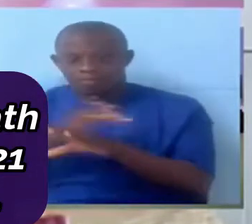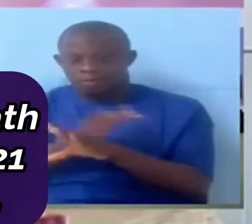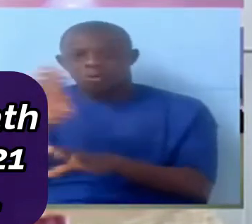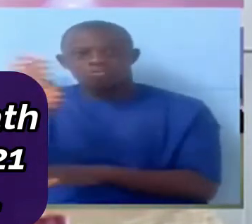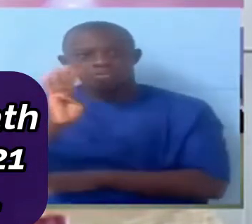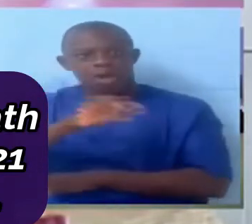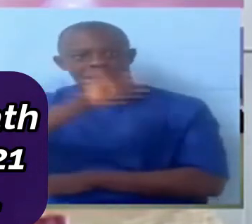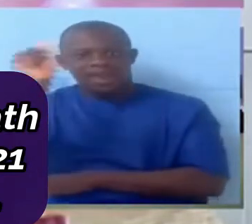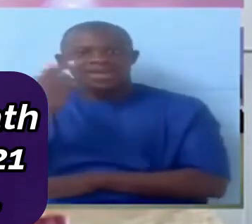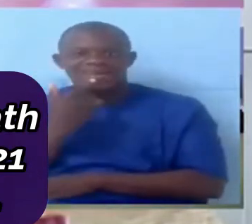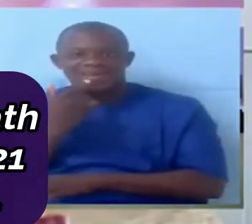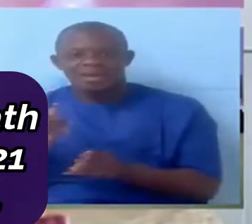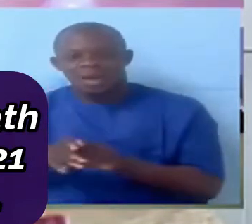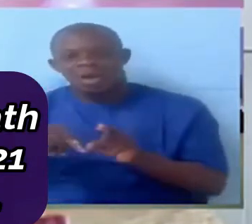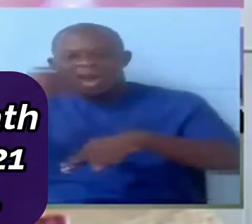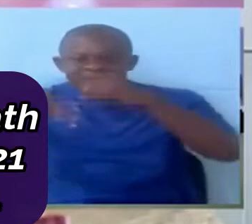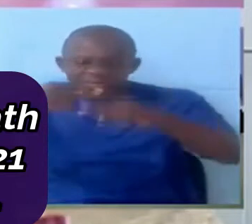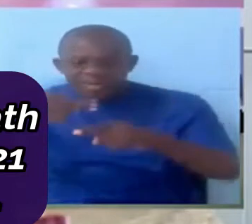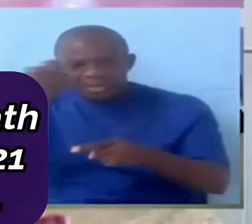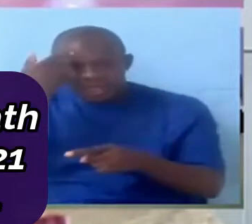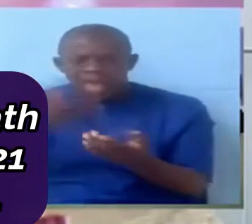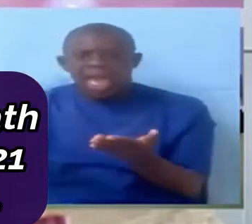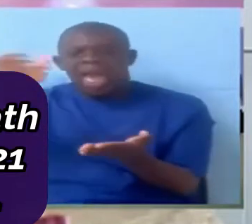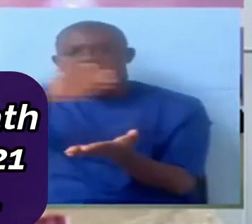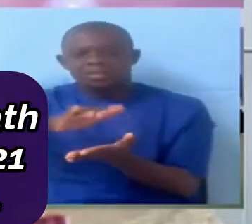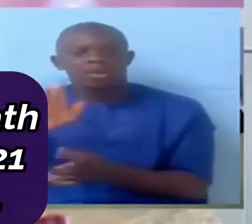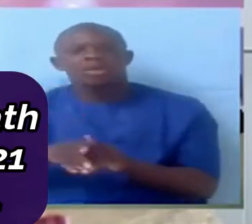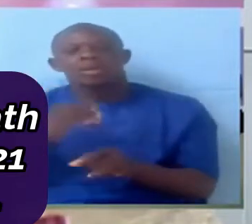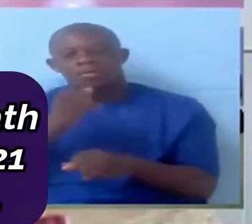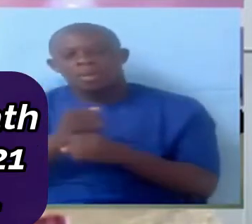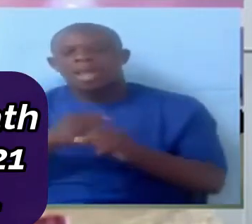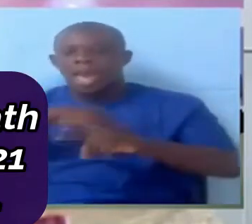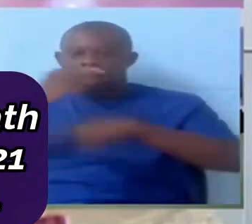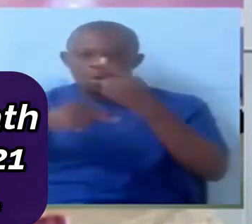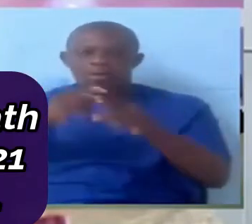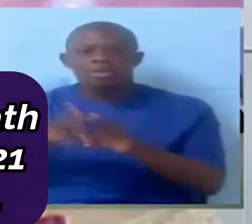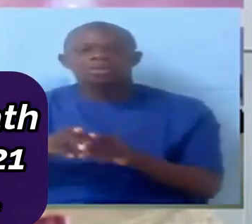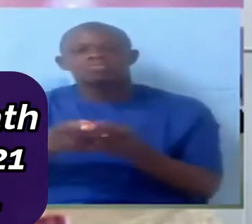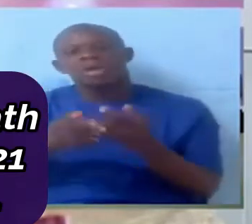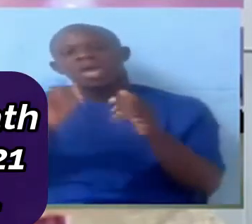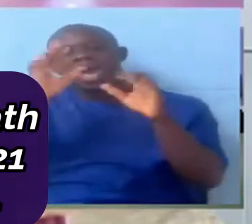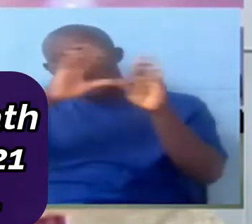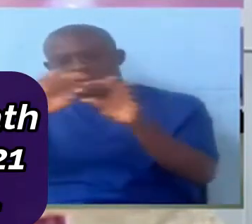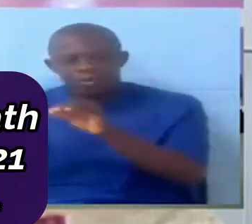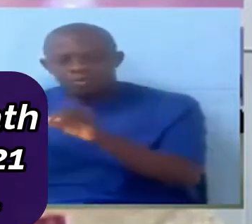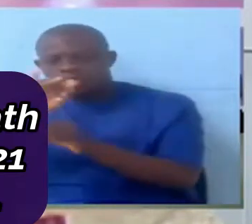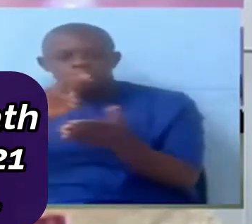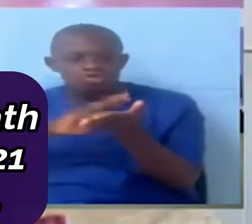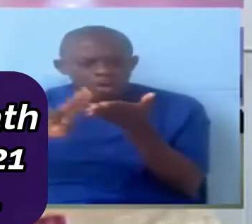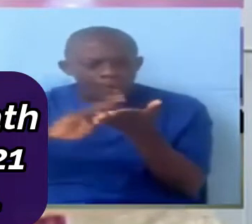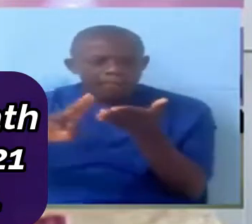that he looks like he is dealing with weight. And wonyan tambe nya yelelale. Yesi